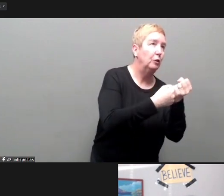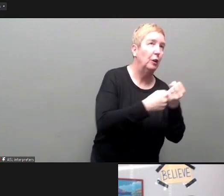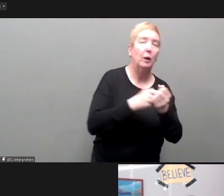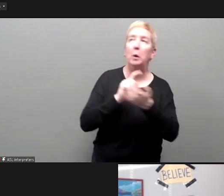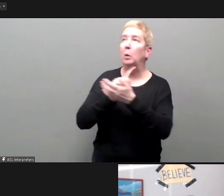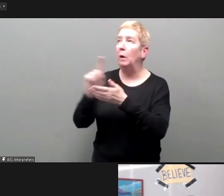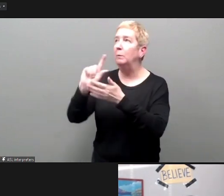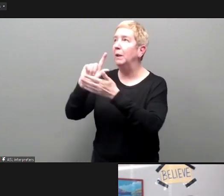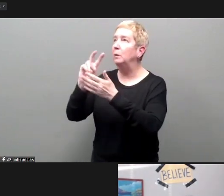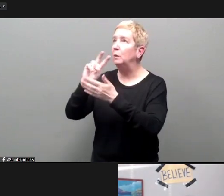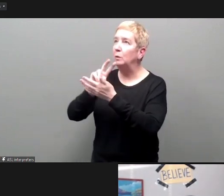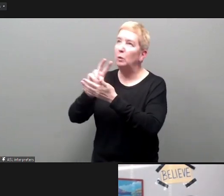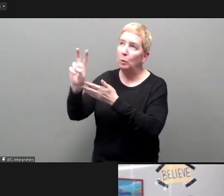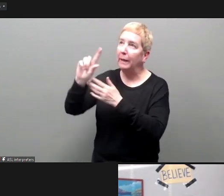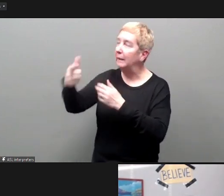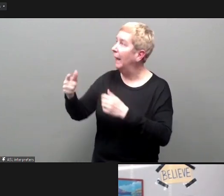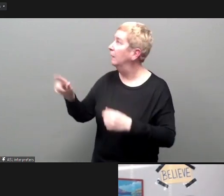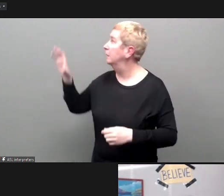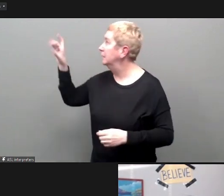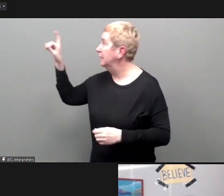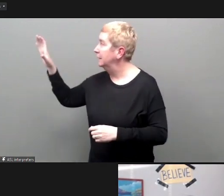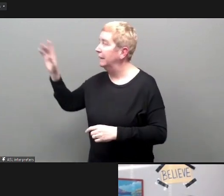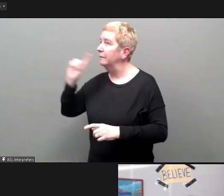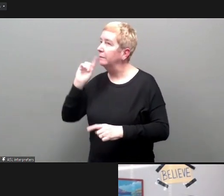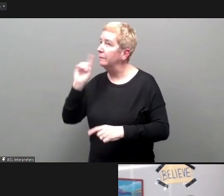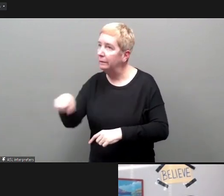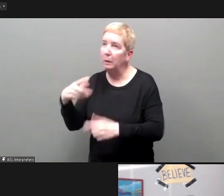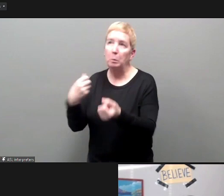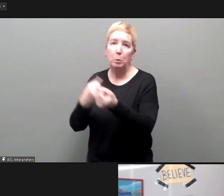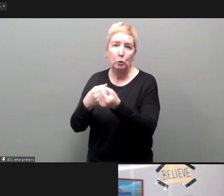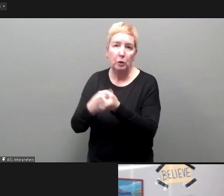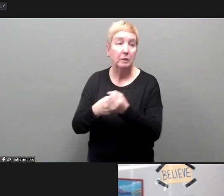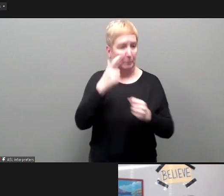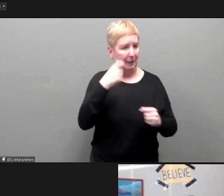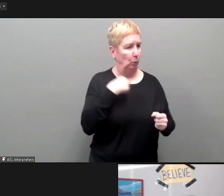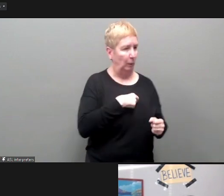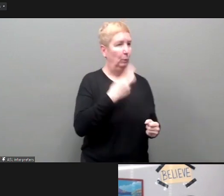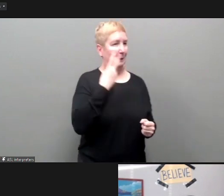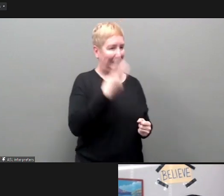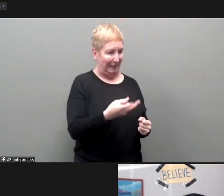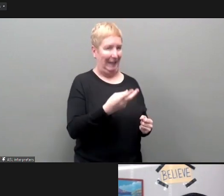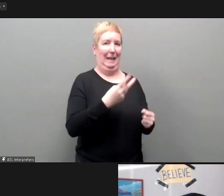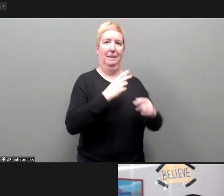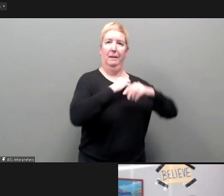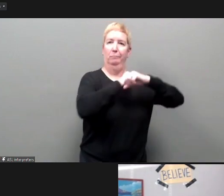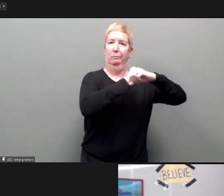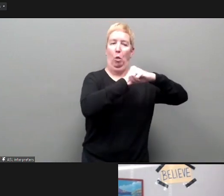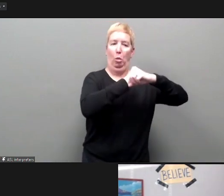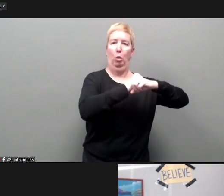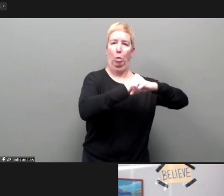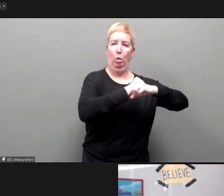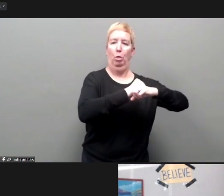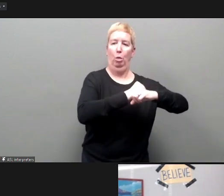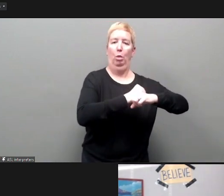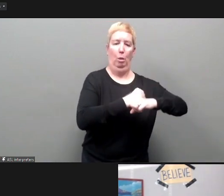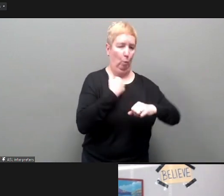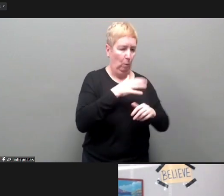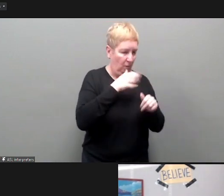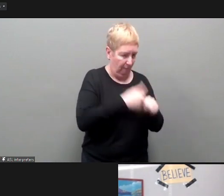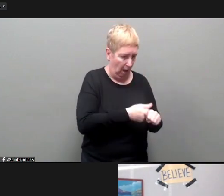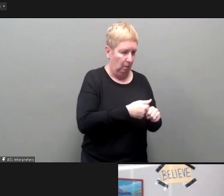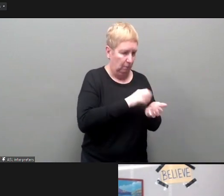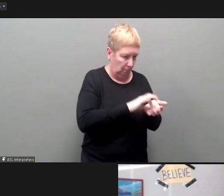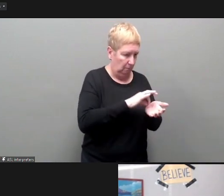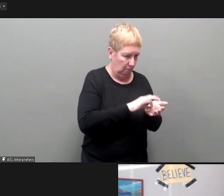before CDC recommendations, because we were seeing the waning immunity data and we were following our cases closely. And